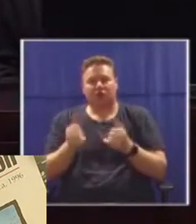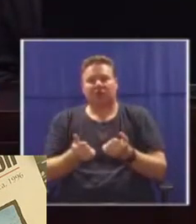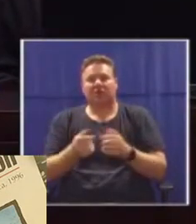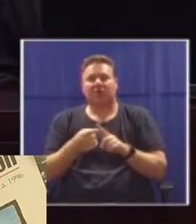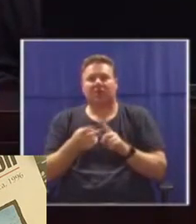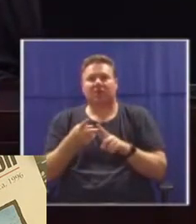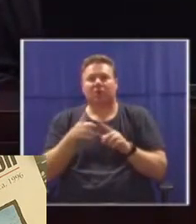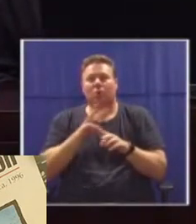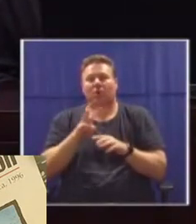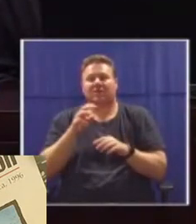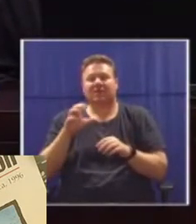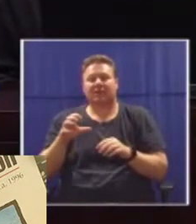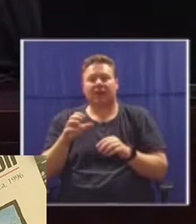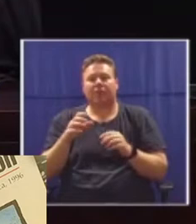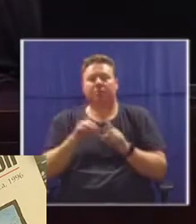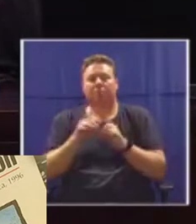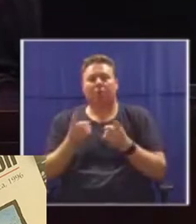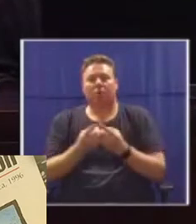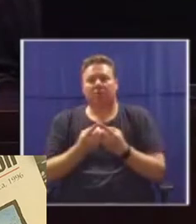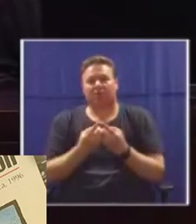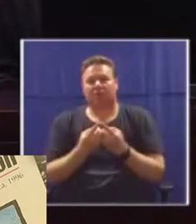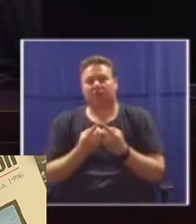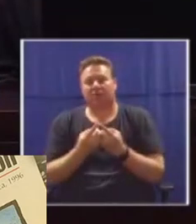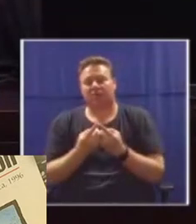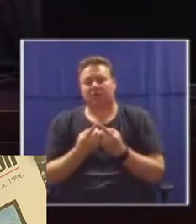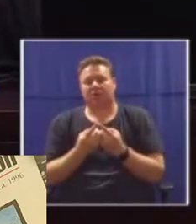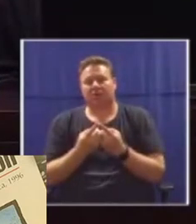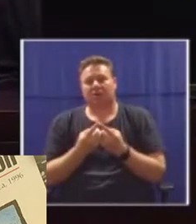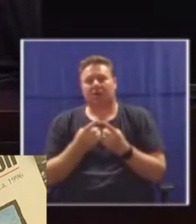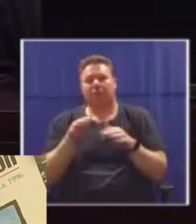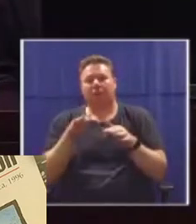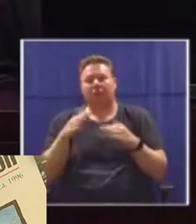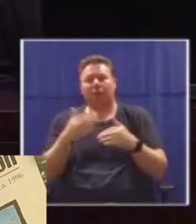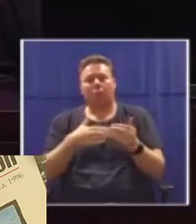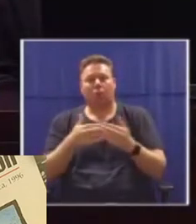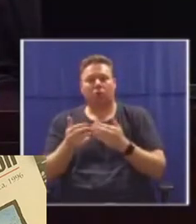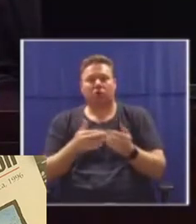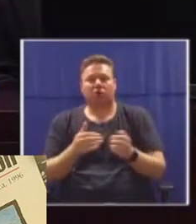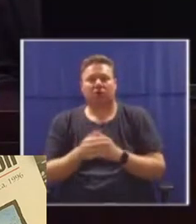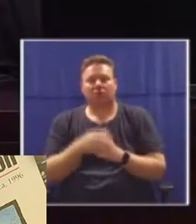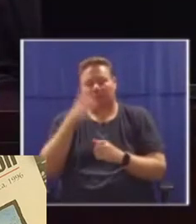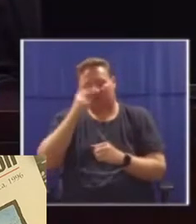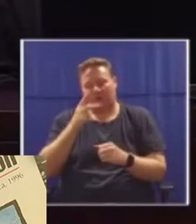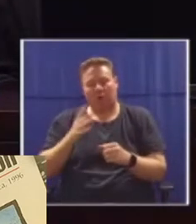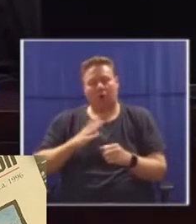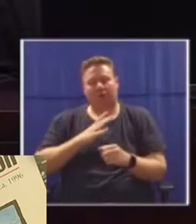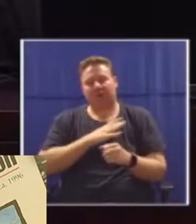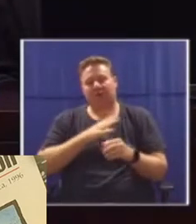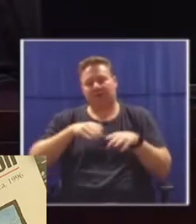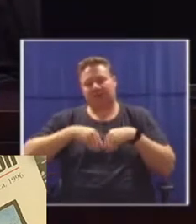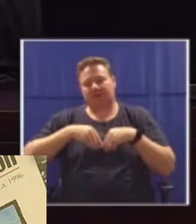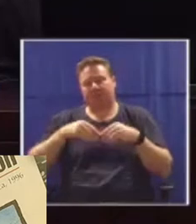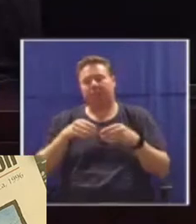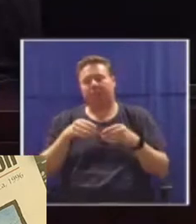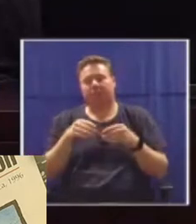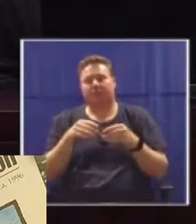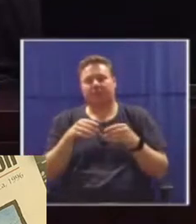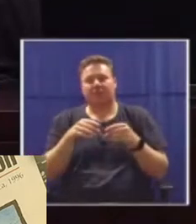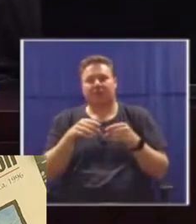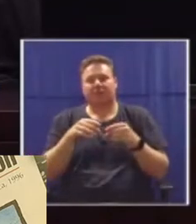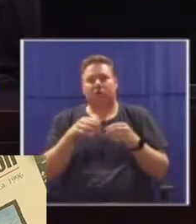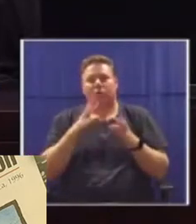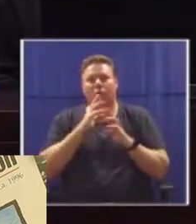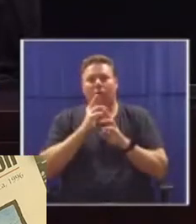and Public Works. Written comments were received. The Portfolio Committee adopted the report in the Transport Appeal Tribunal